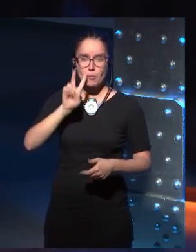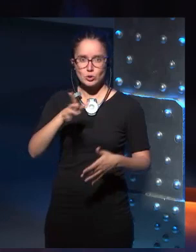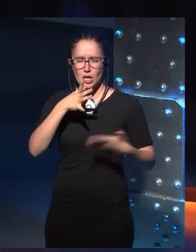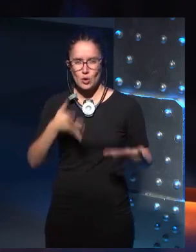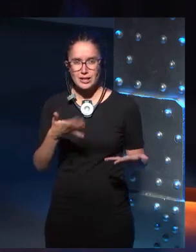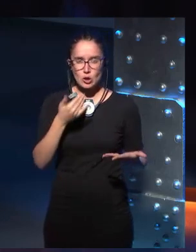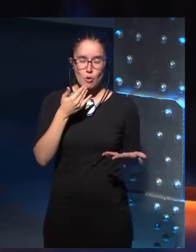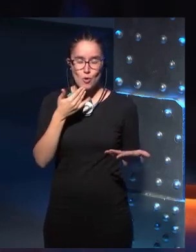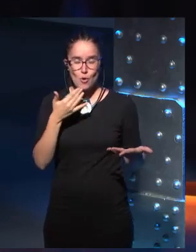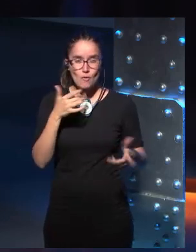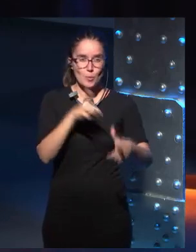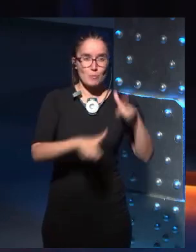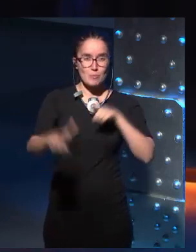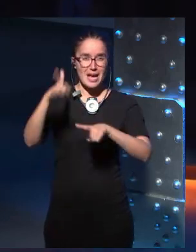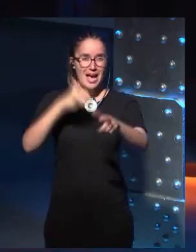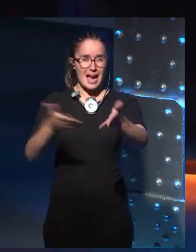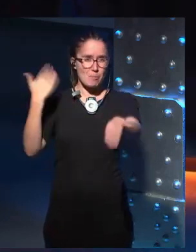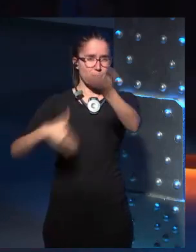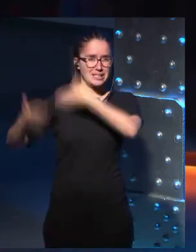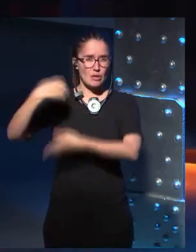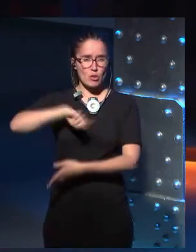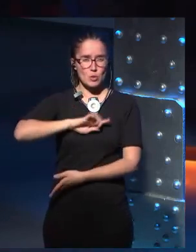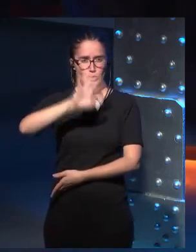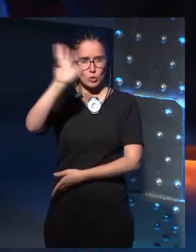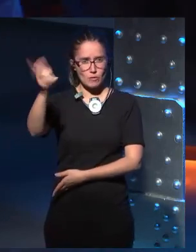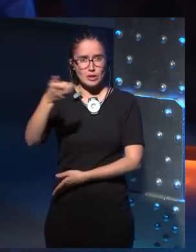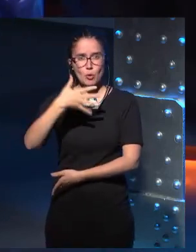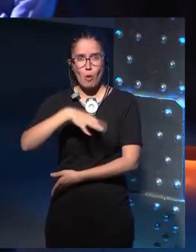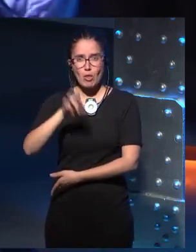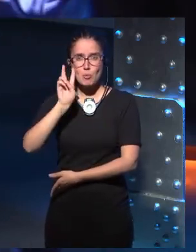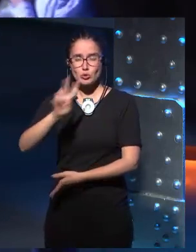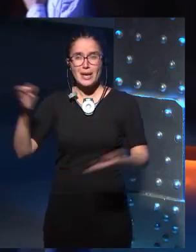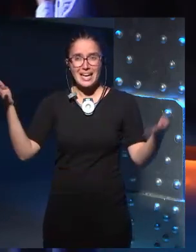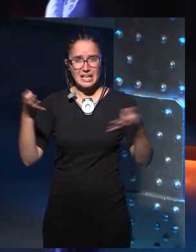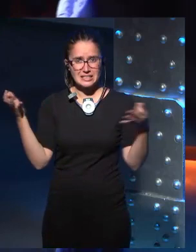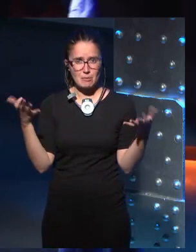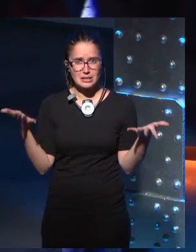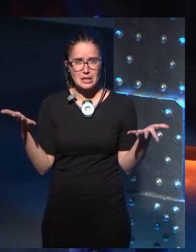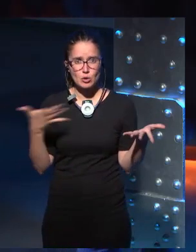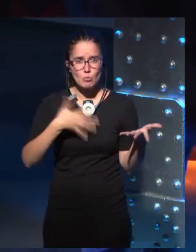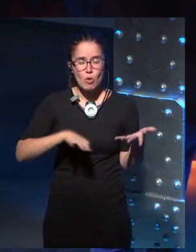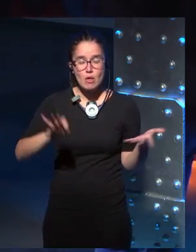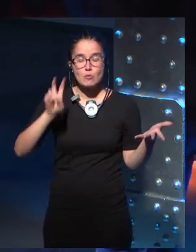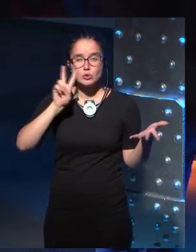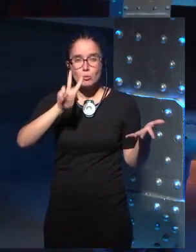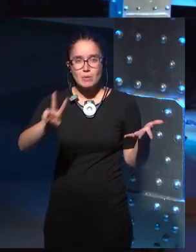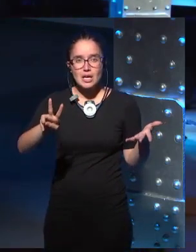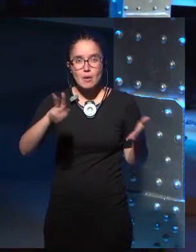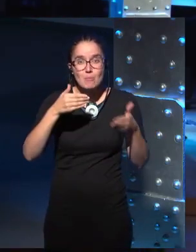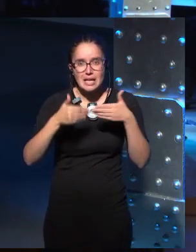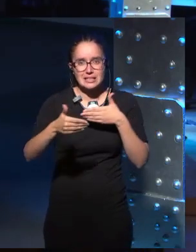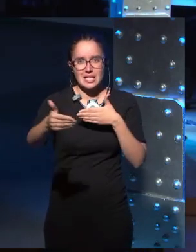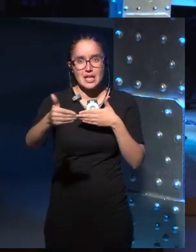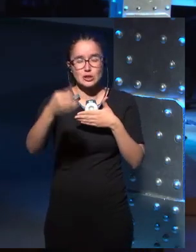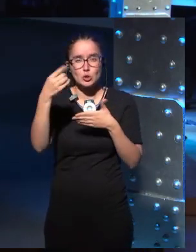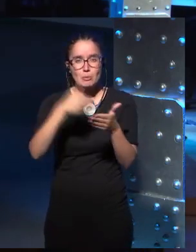the past of our universe. You can see what's happening. Can we look beyond this 1 billion years?